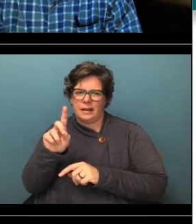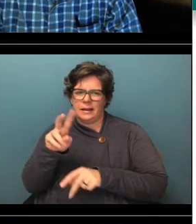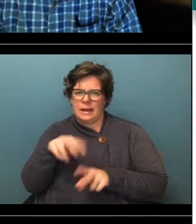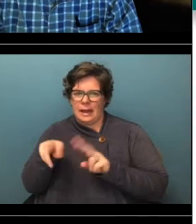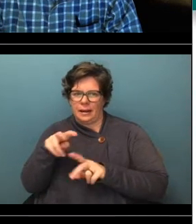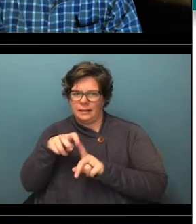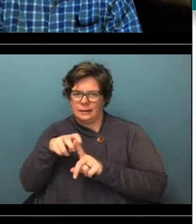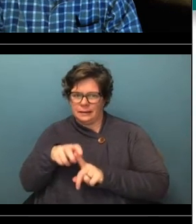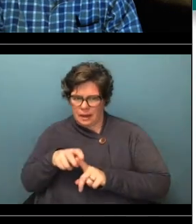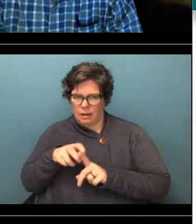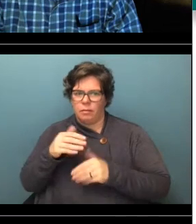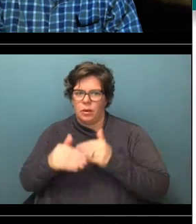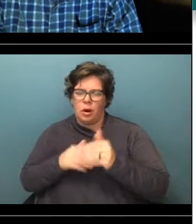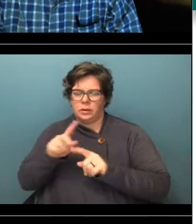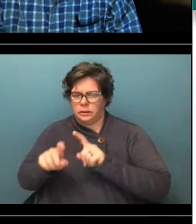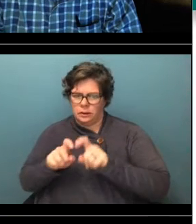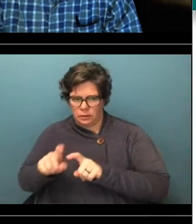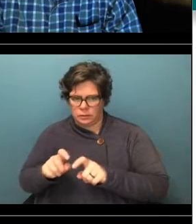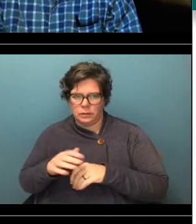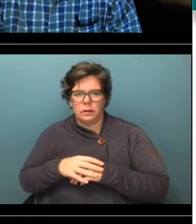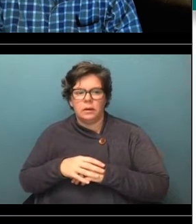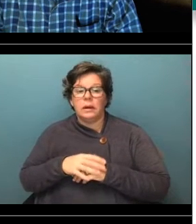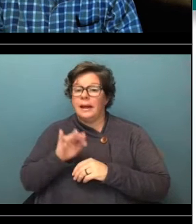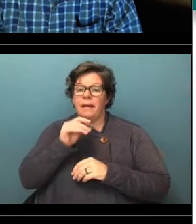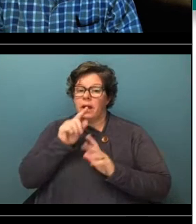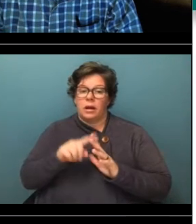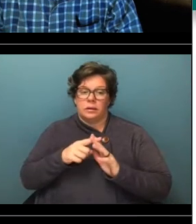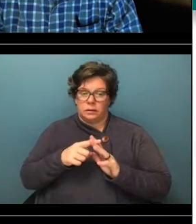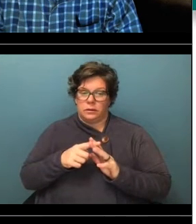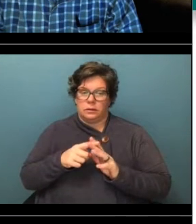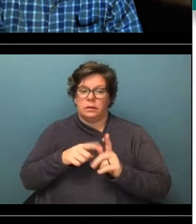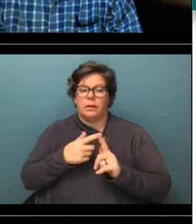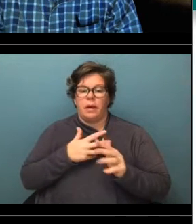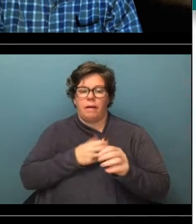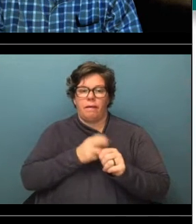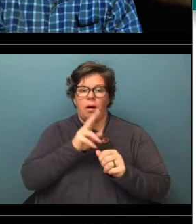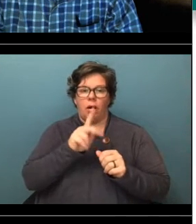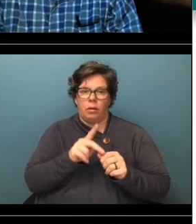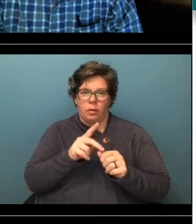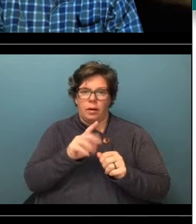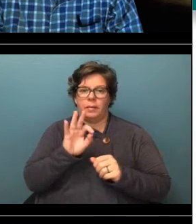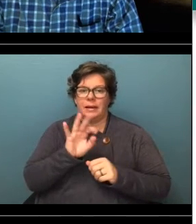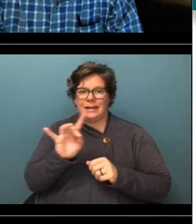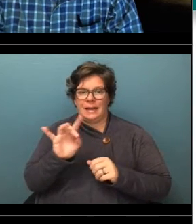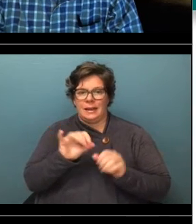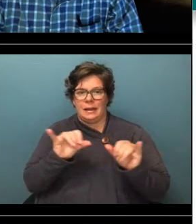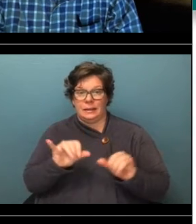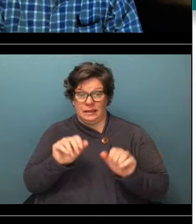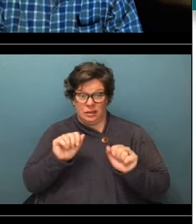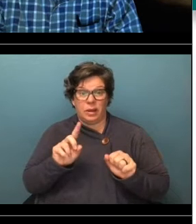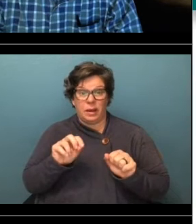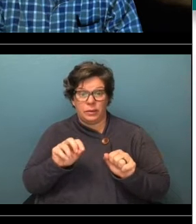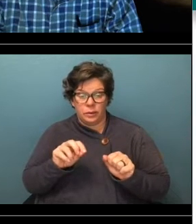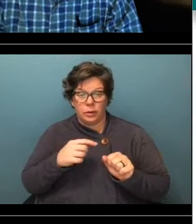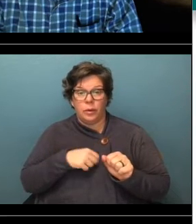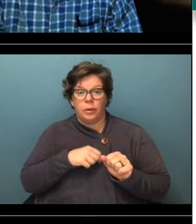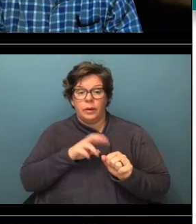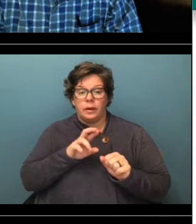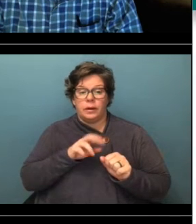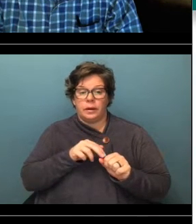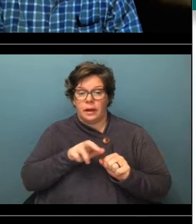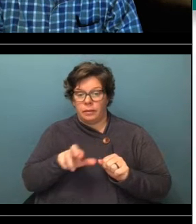hold is not initiated, there are a variety of follow-ups that the 988 system can do. We can reroute to